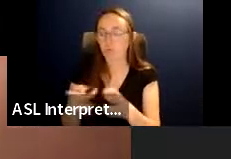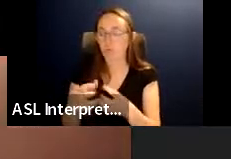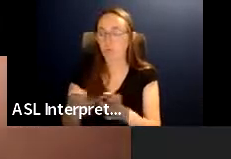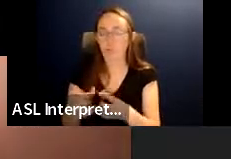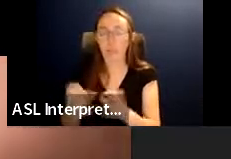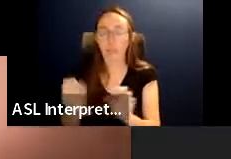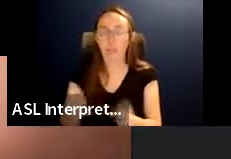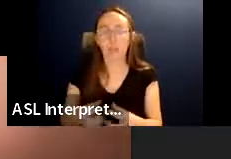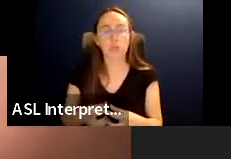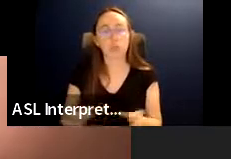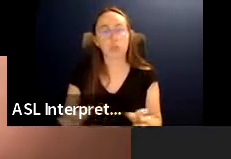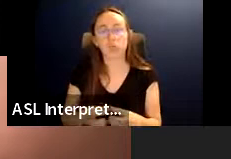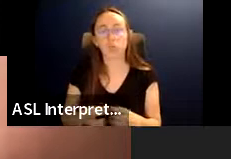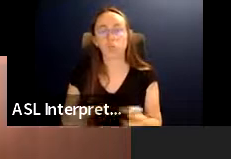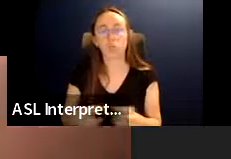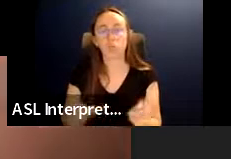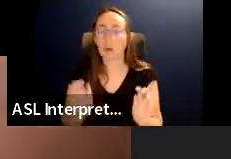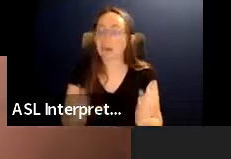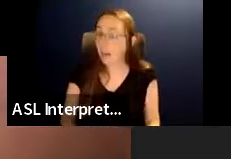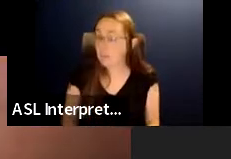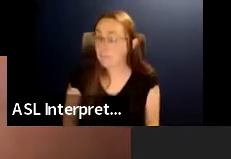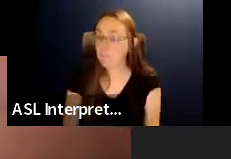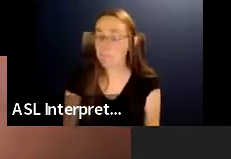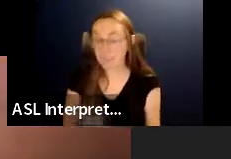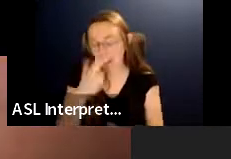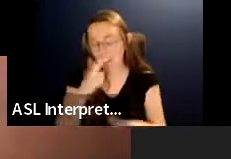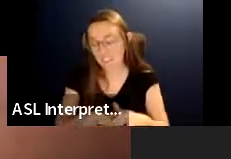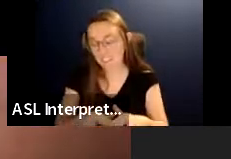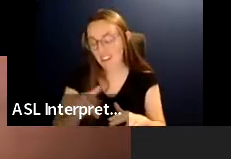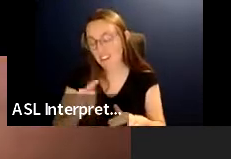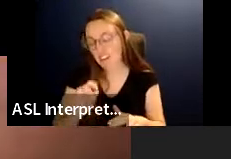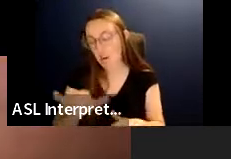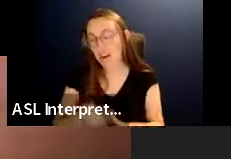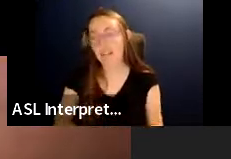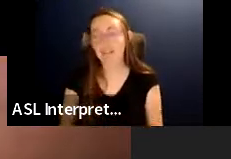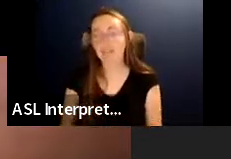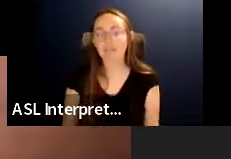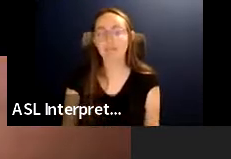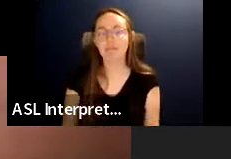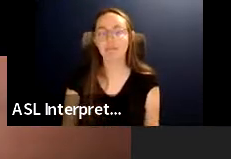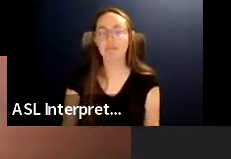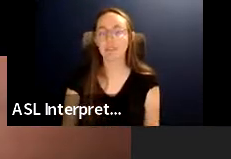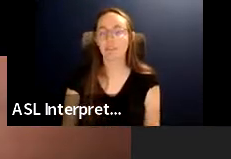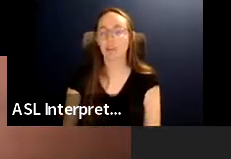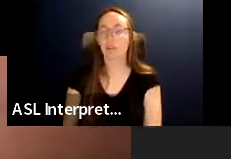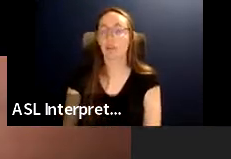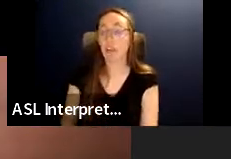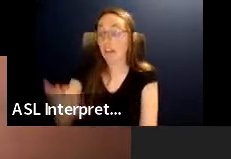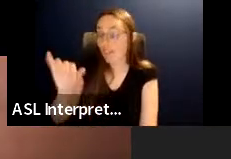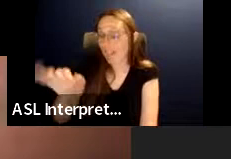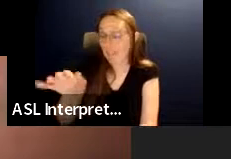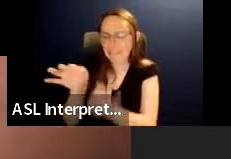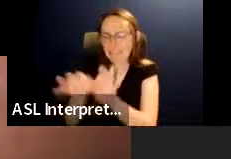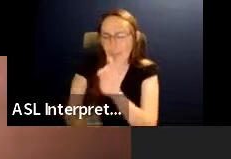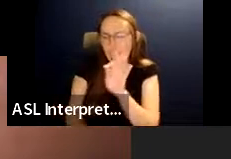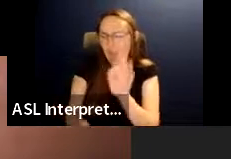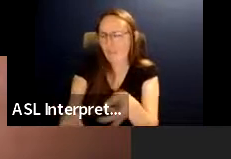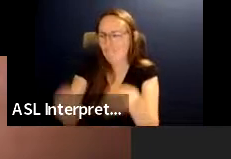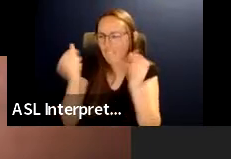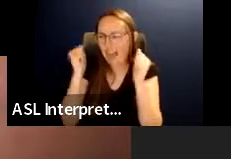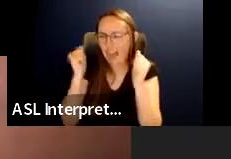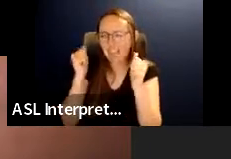Just kind of a little nice little fun little toy here. So that is something really simple and fast and easy to